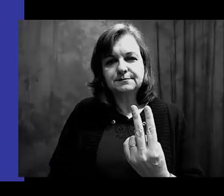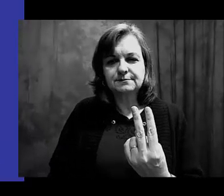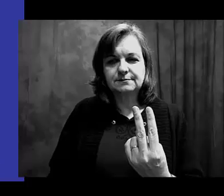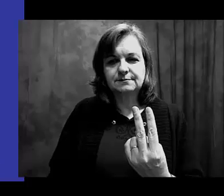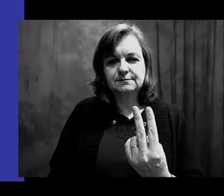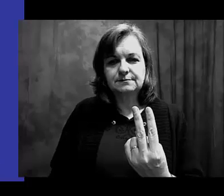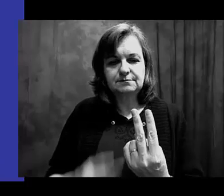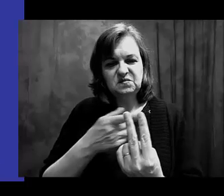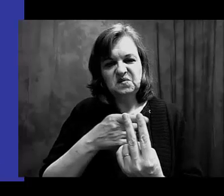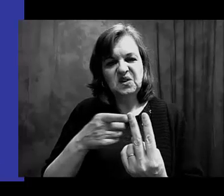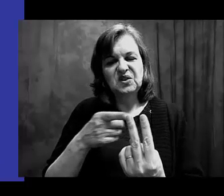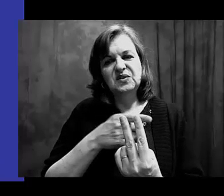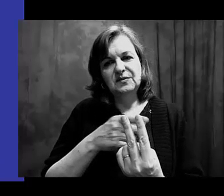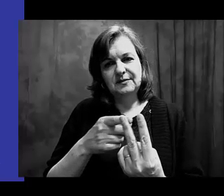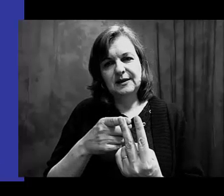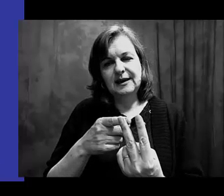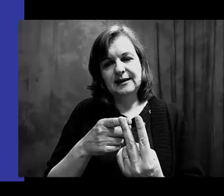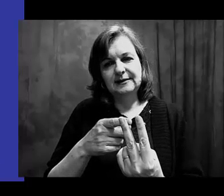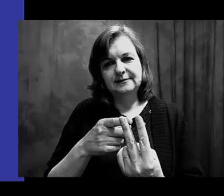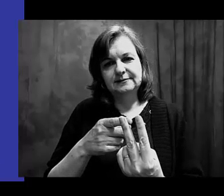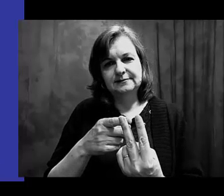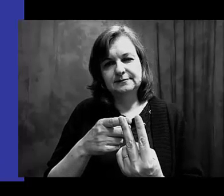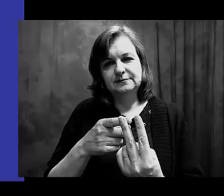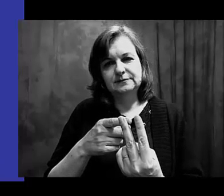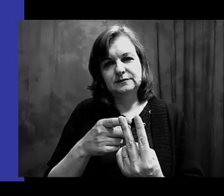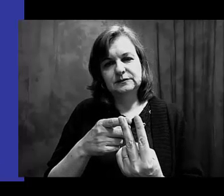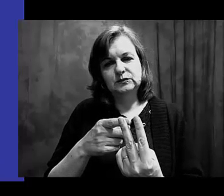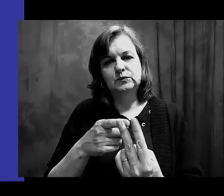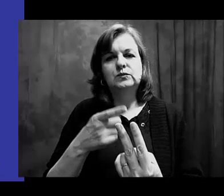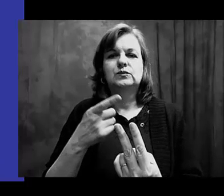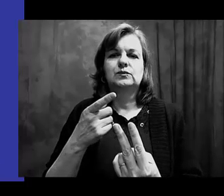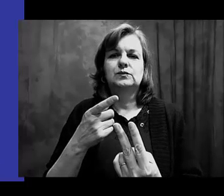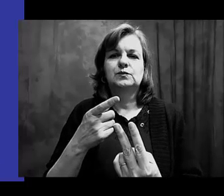they are more likely